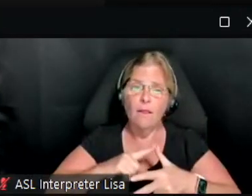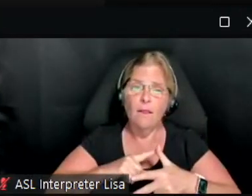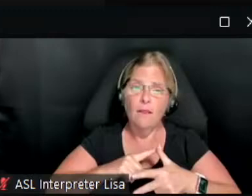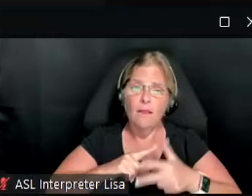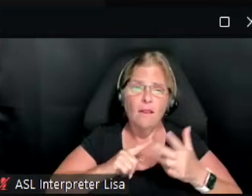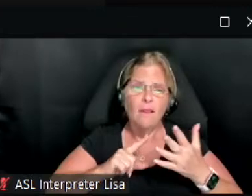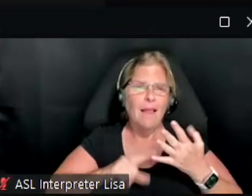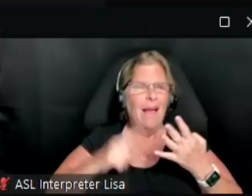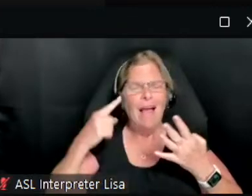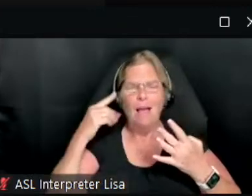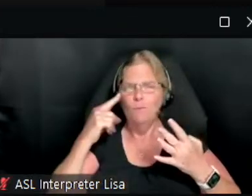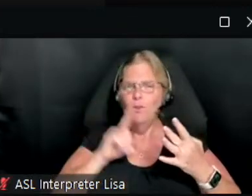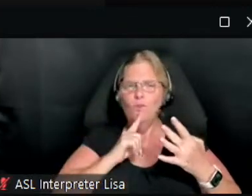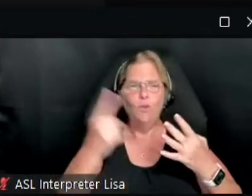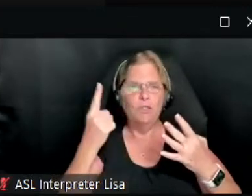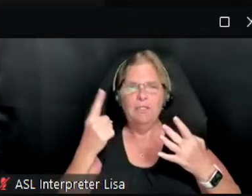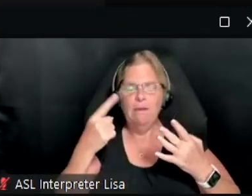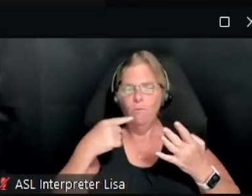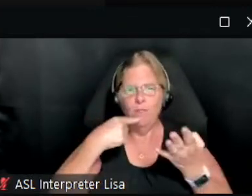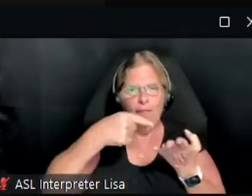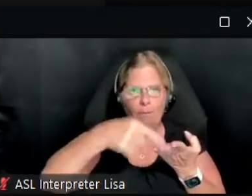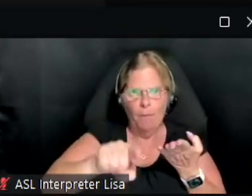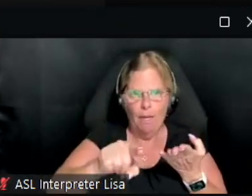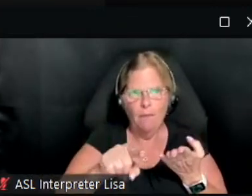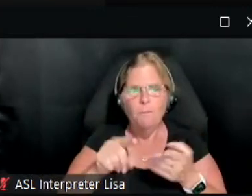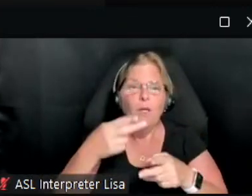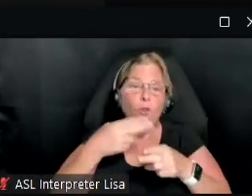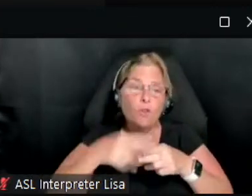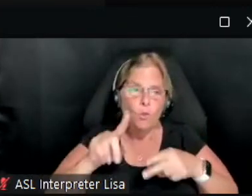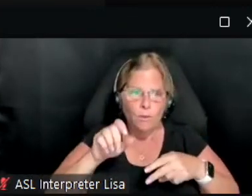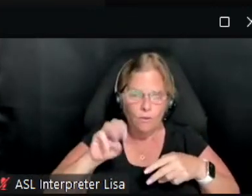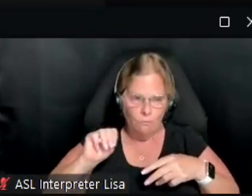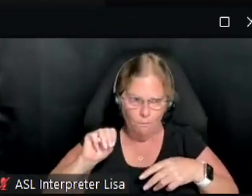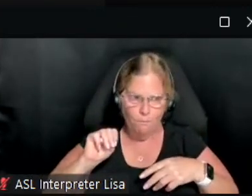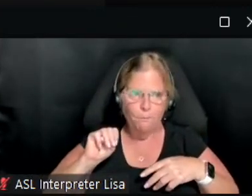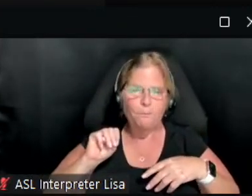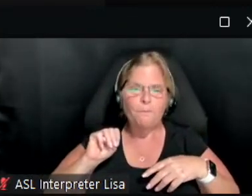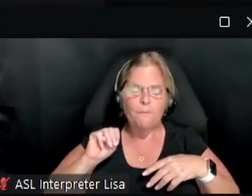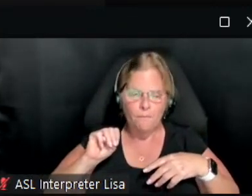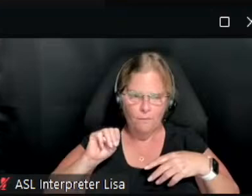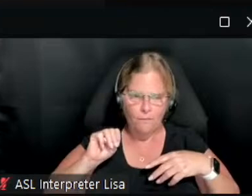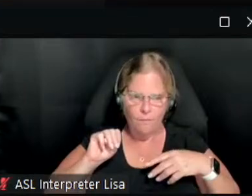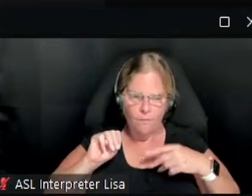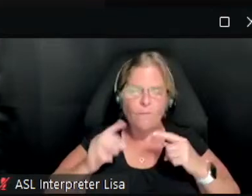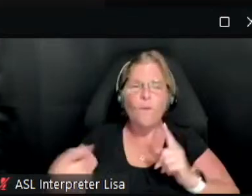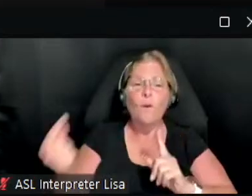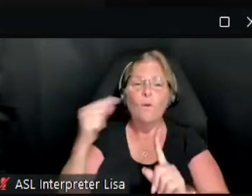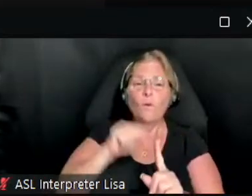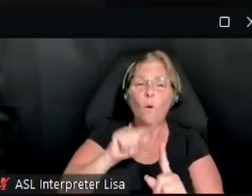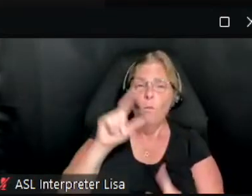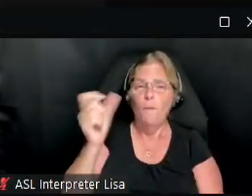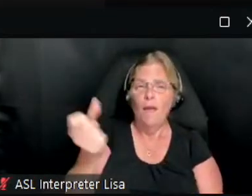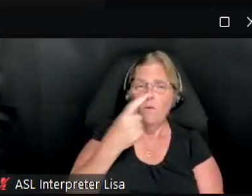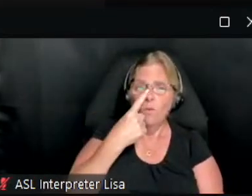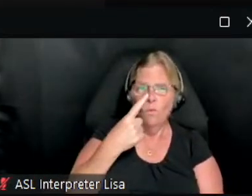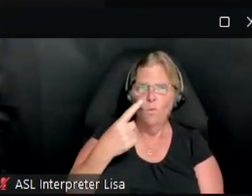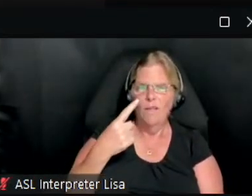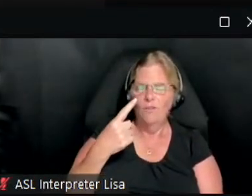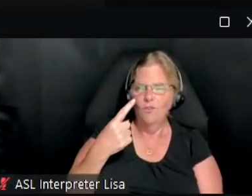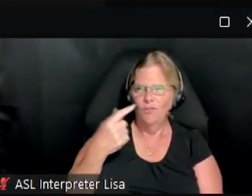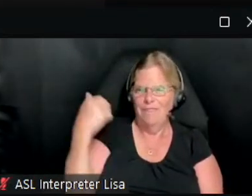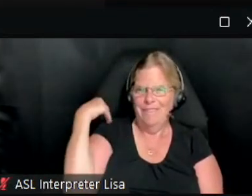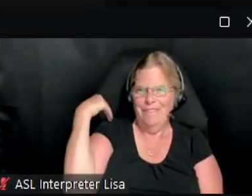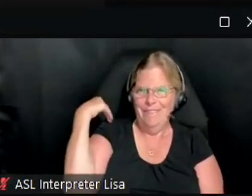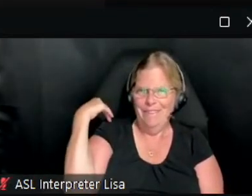pay, or it's going to, but short term. I'm going to go back to the question that you asked me at the end of our other question, like